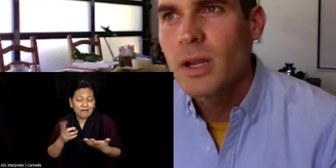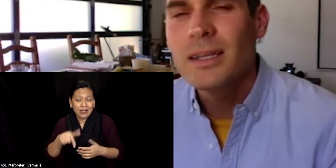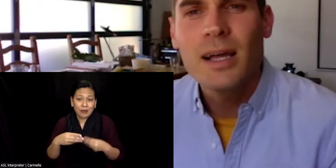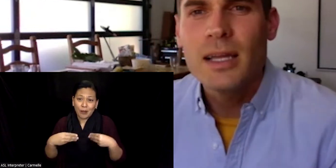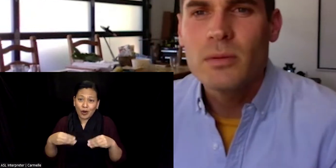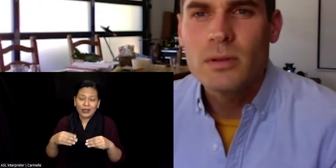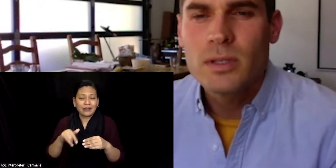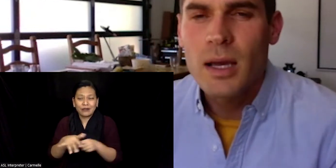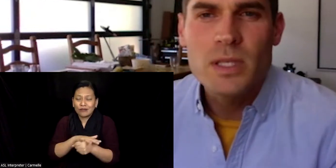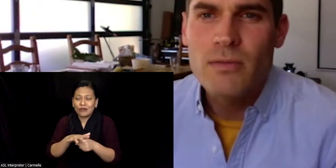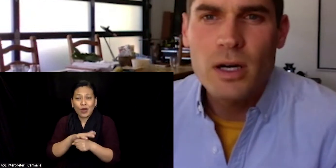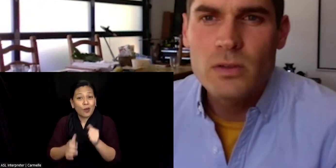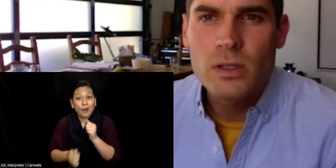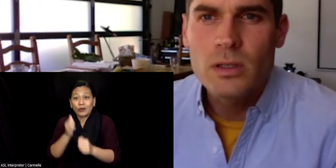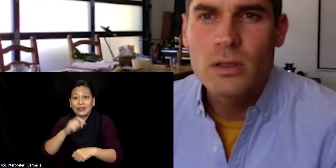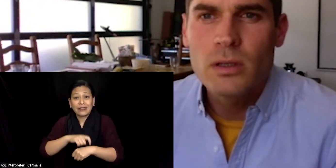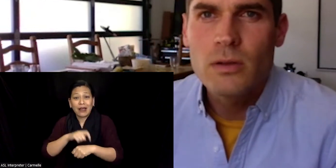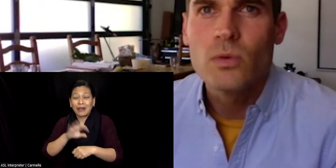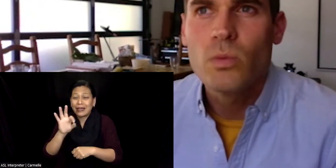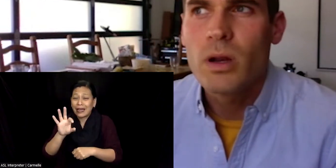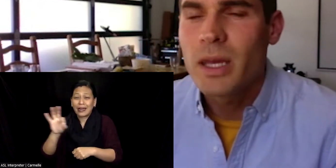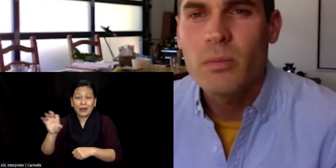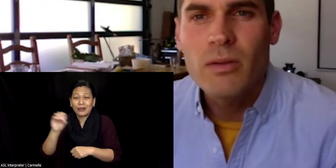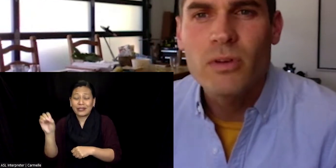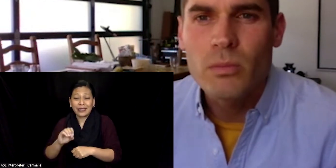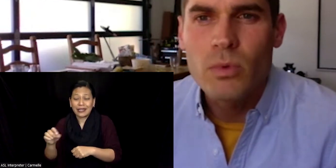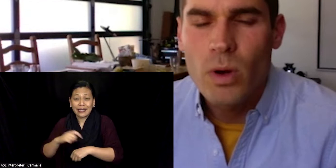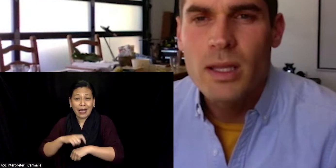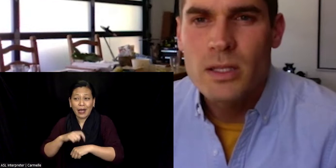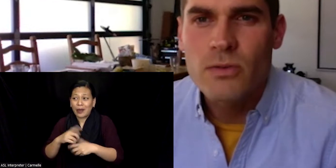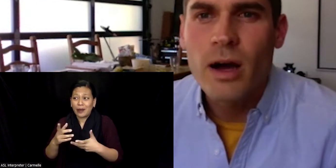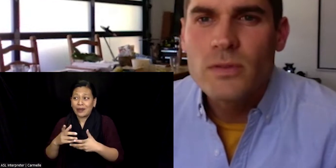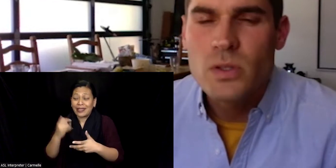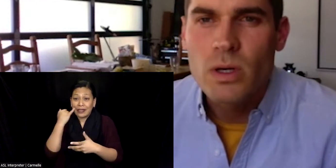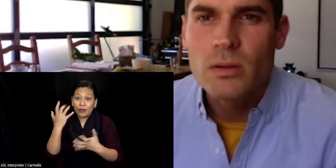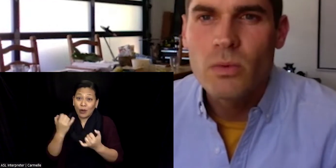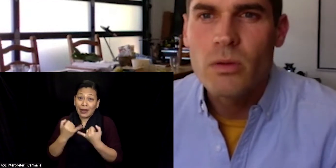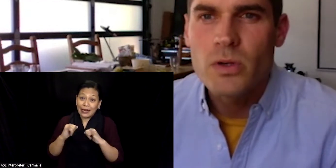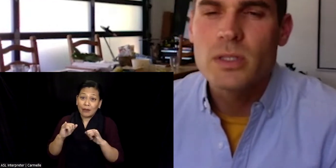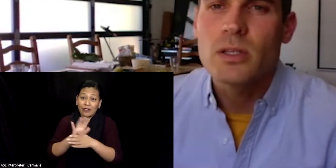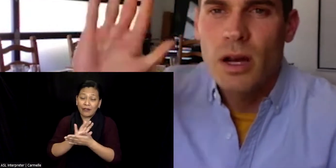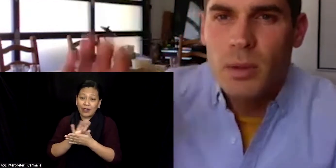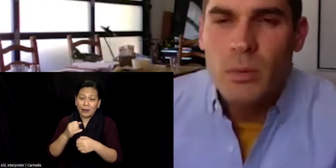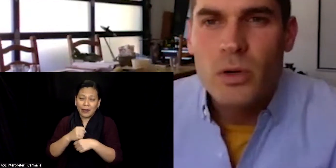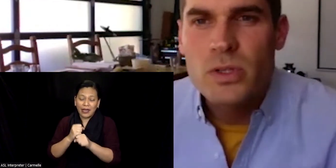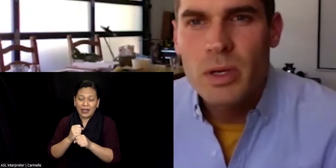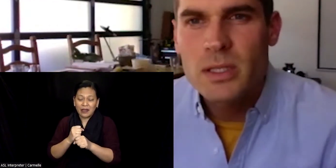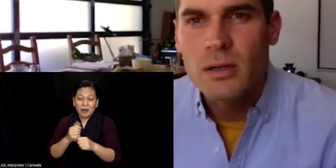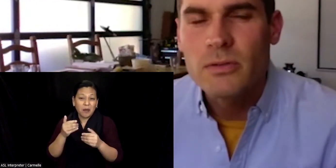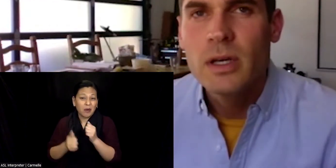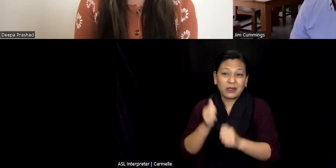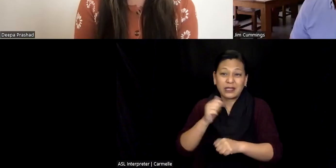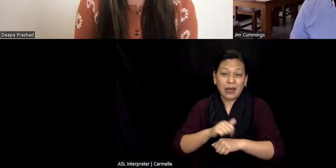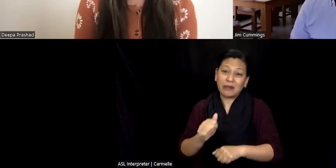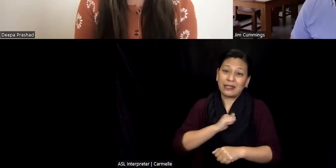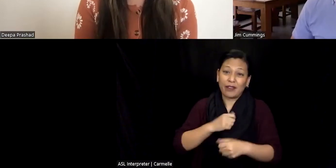You know, 99 times out of 100, if you want to make an independent film, the one that survives is the one where the person says, all right, I'm going to produce it